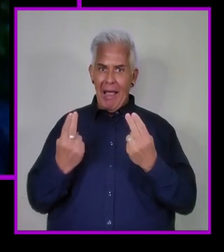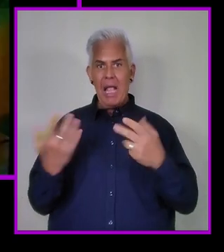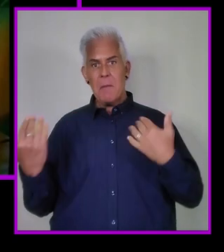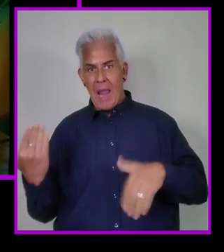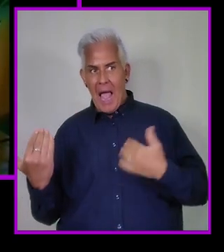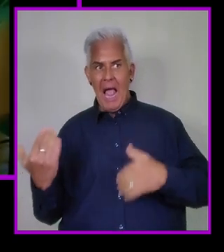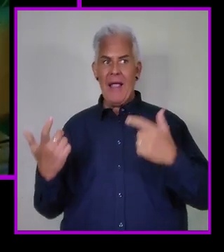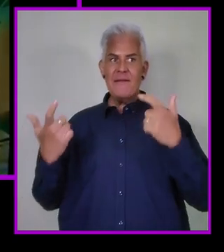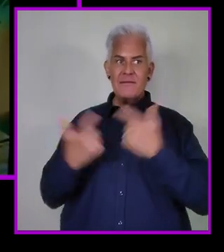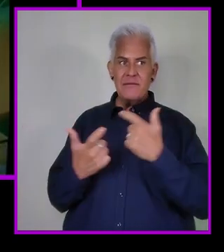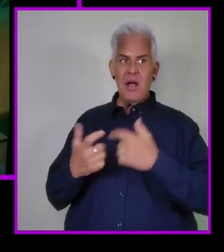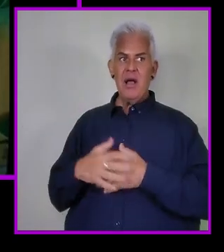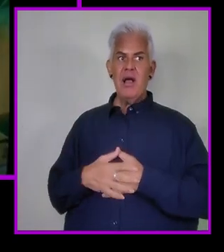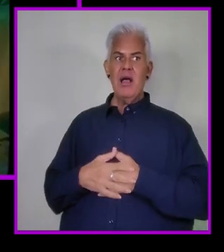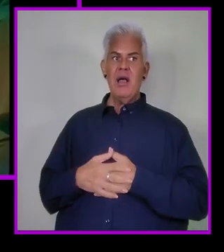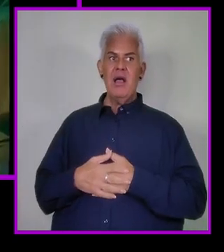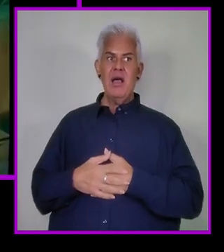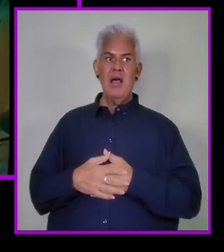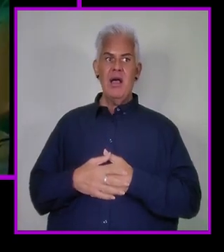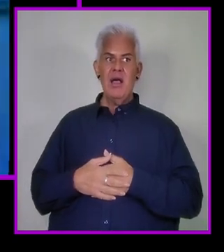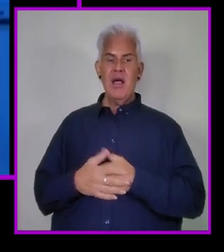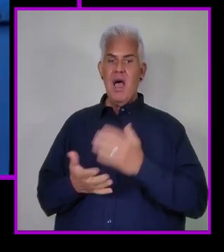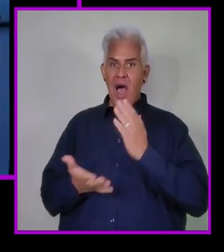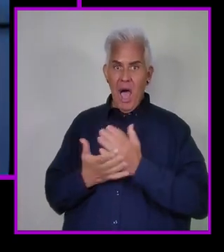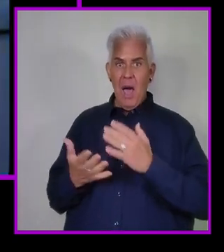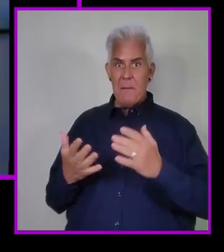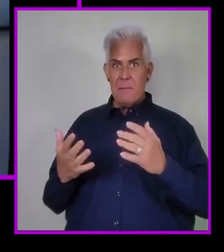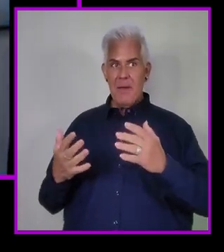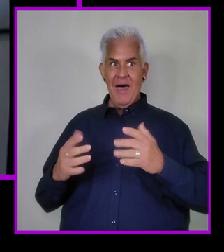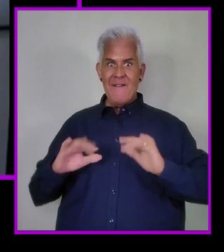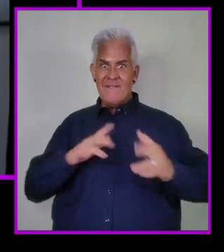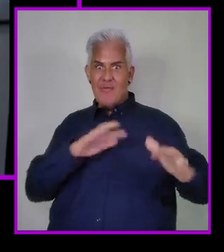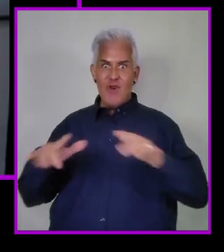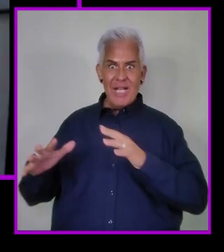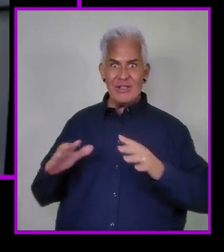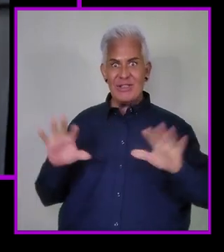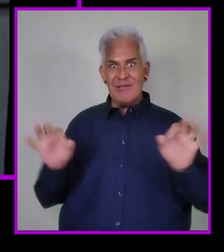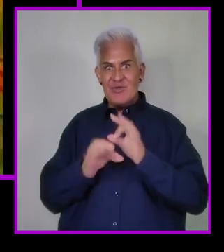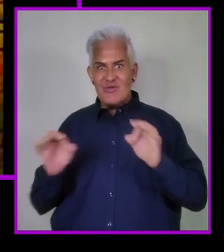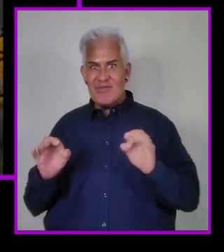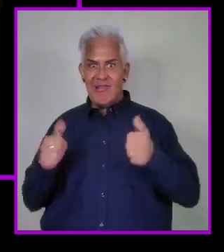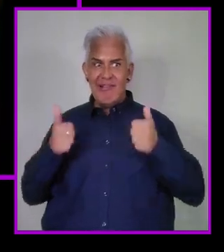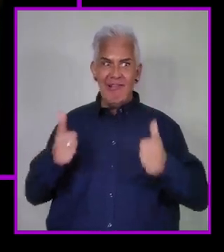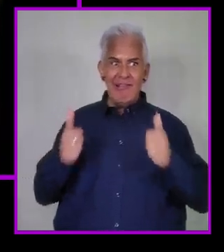fun. If I'd rather said no, I'd have been a bit of a cad, actually. Vibrations, music, all right.